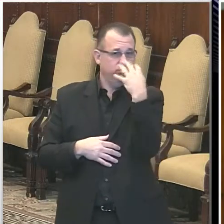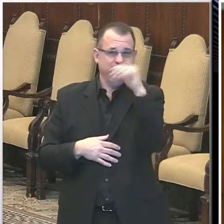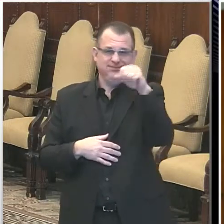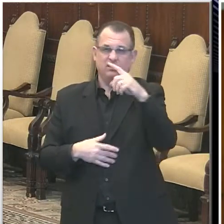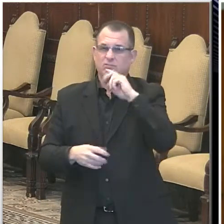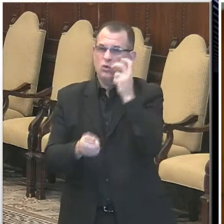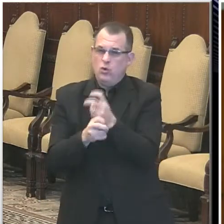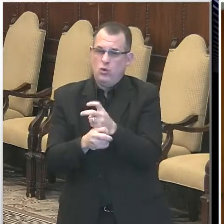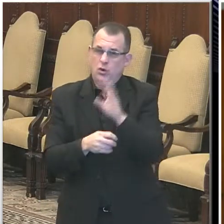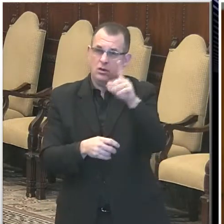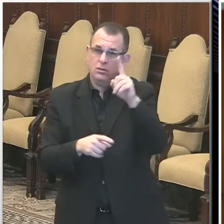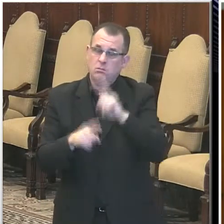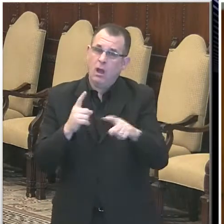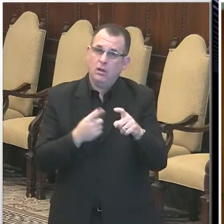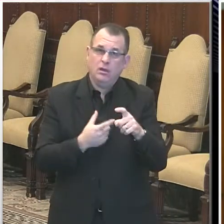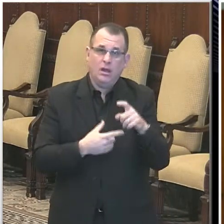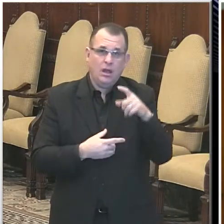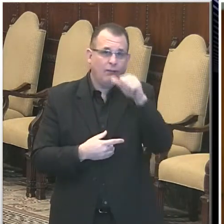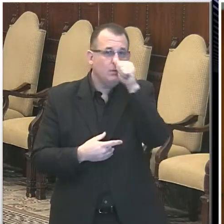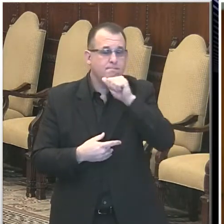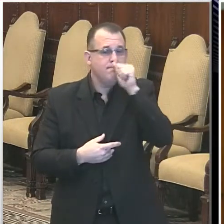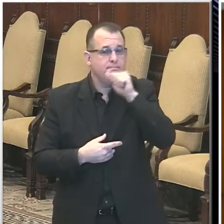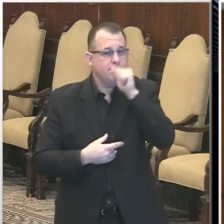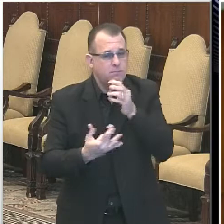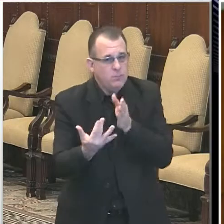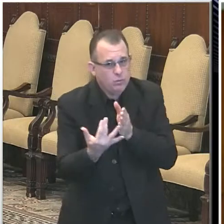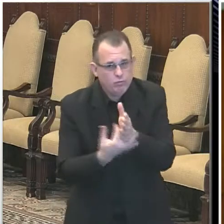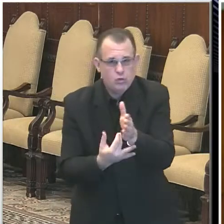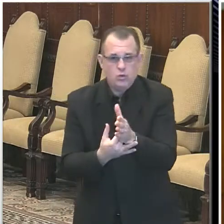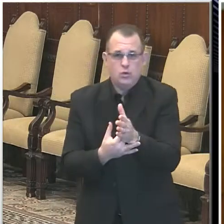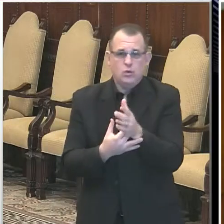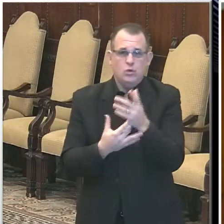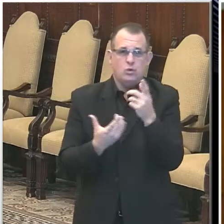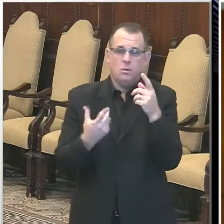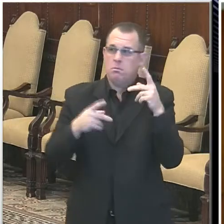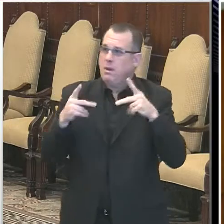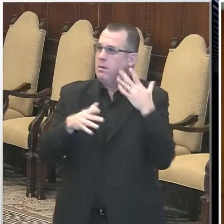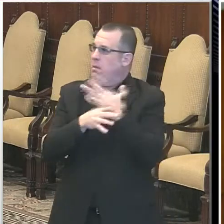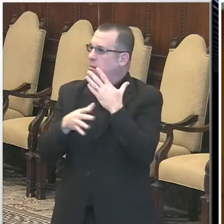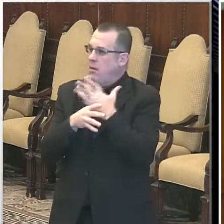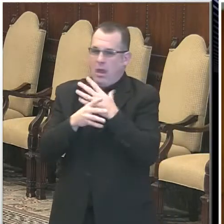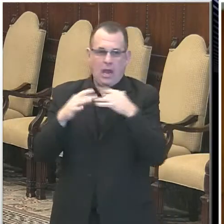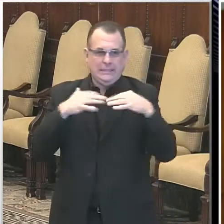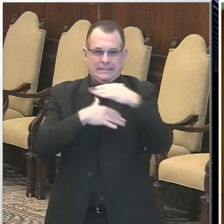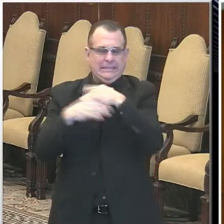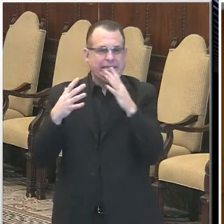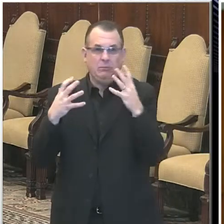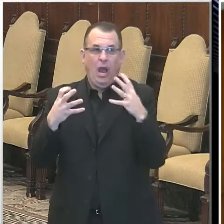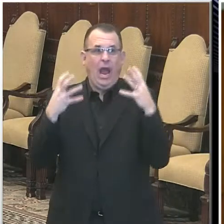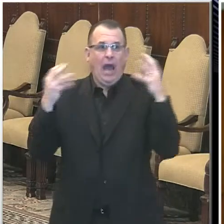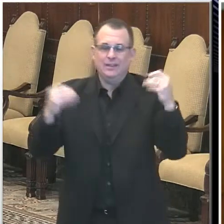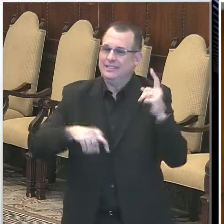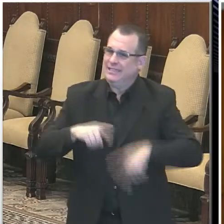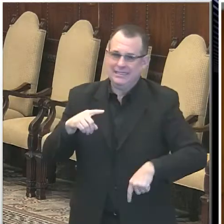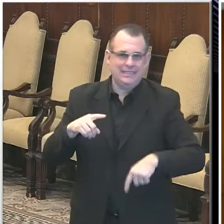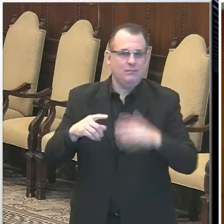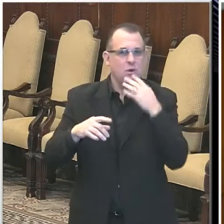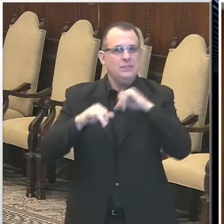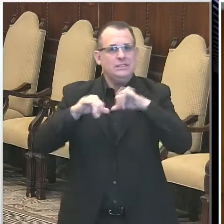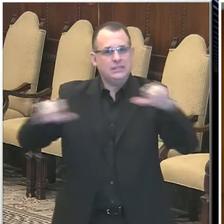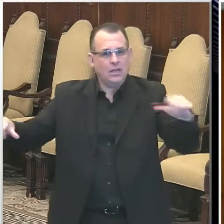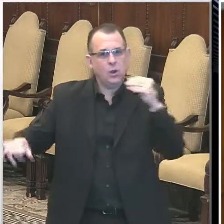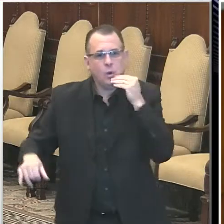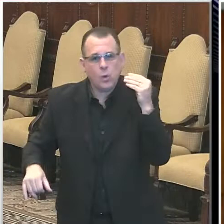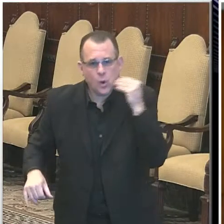getting on your nerves. You really want to get out and do things, but please, the best thing for you to do, best for you, best for your family, best for